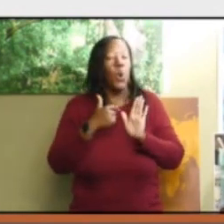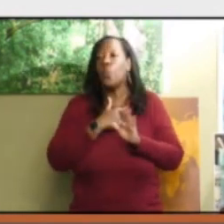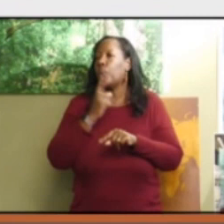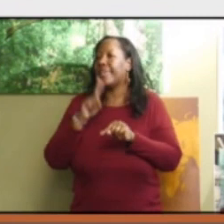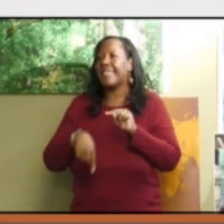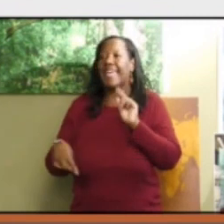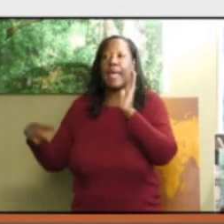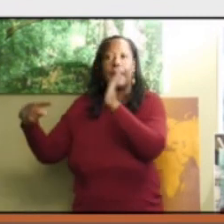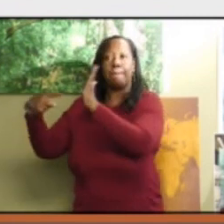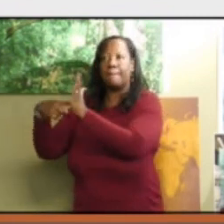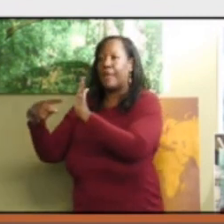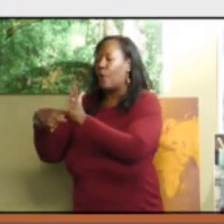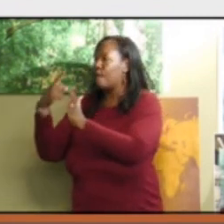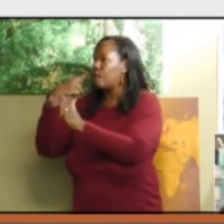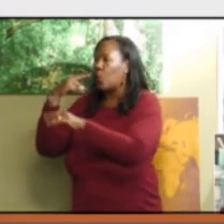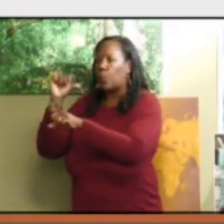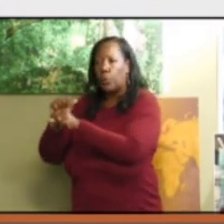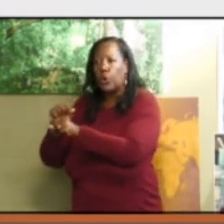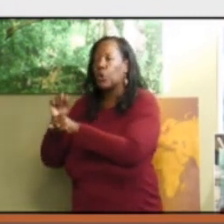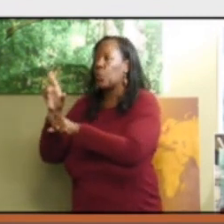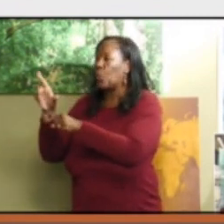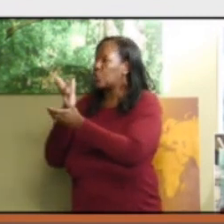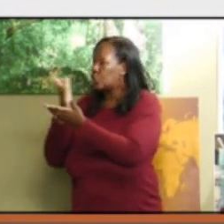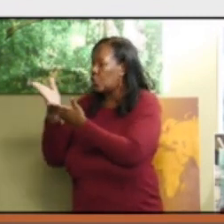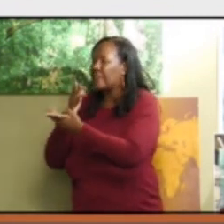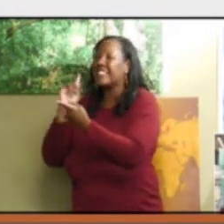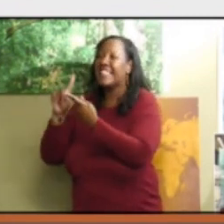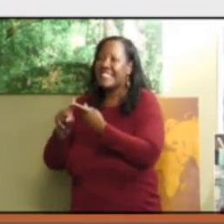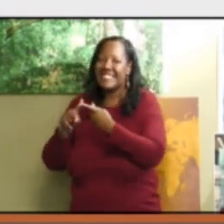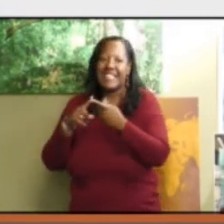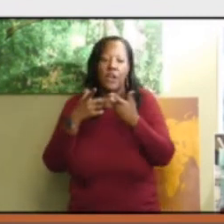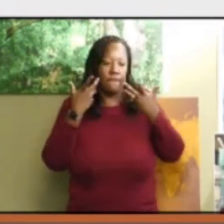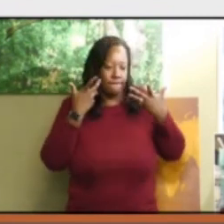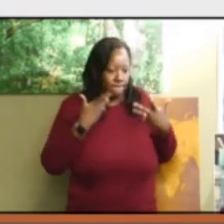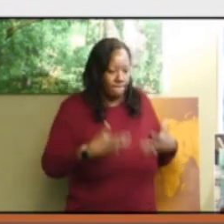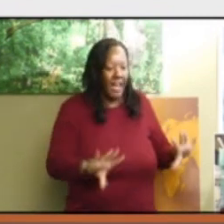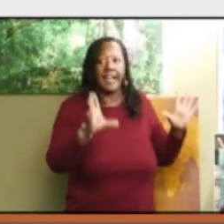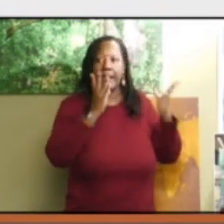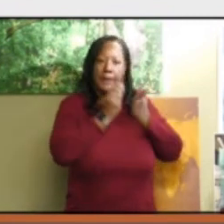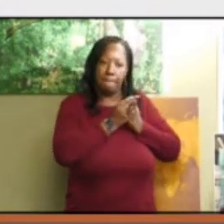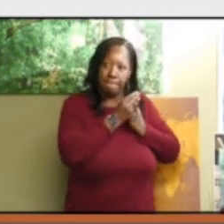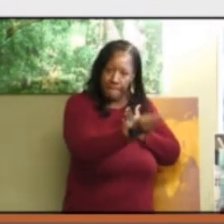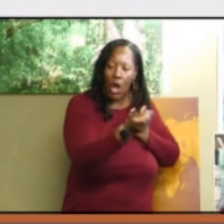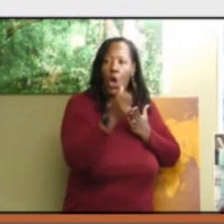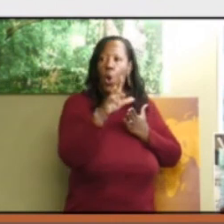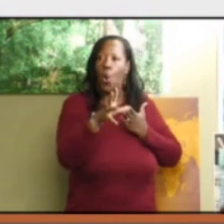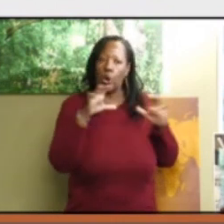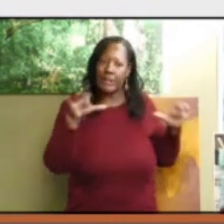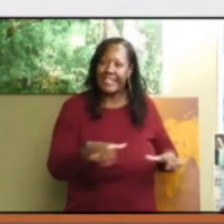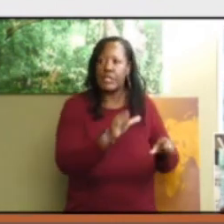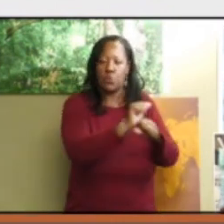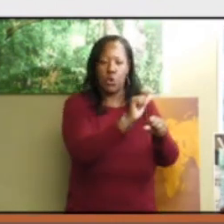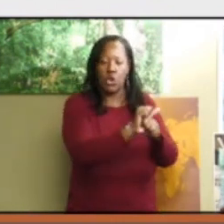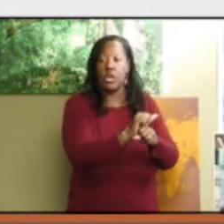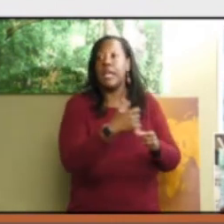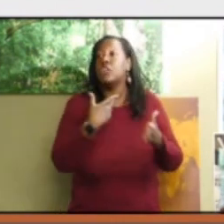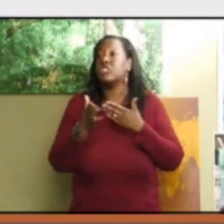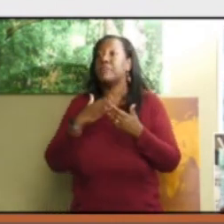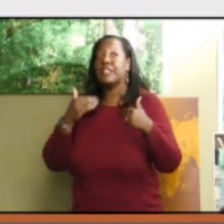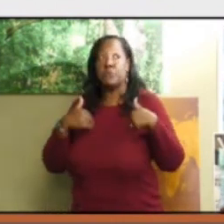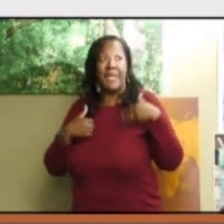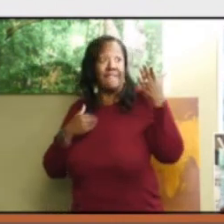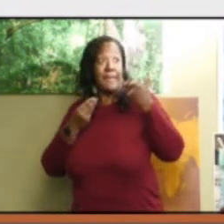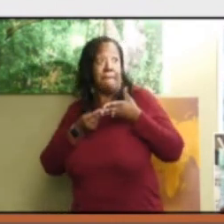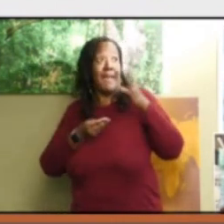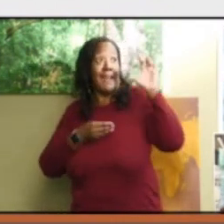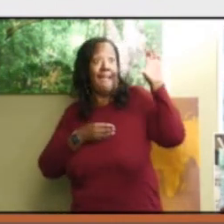bill for any work or any service until we have actually incurred the cost. So just because we have the spending authority doesn't mean